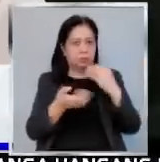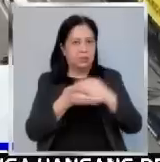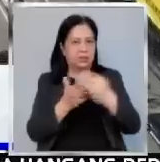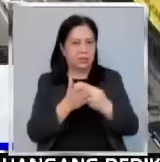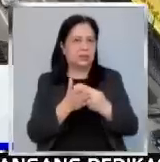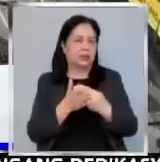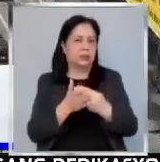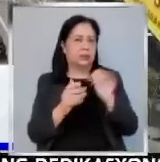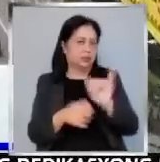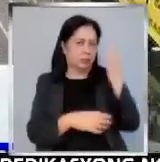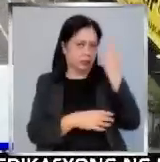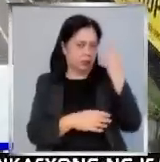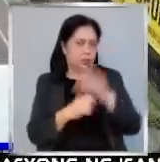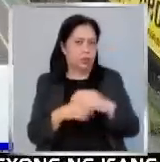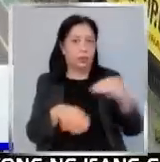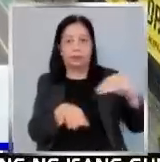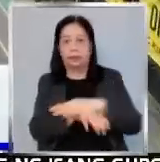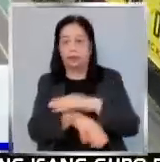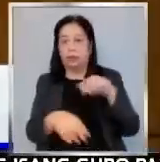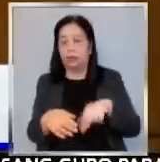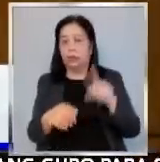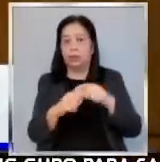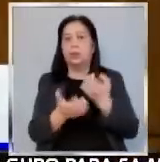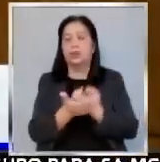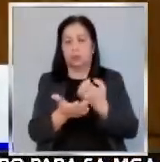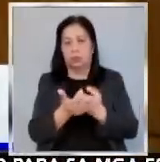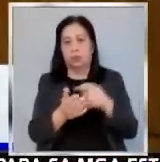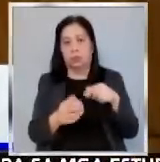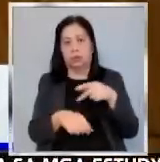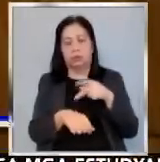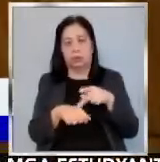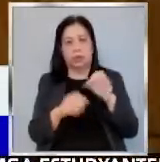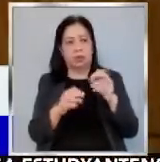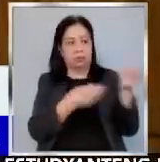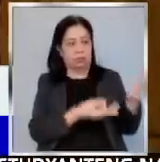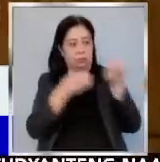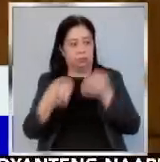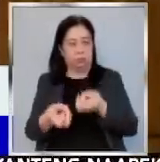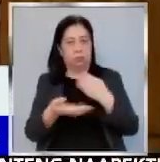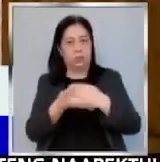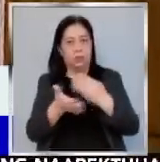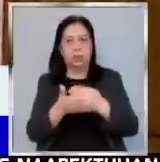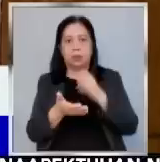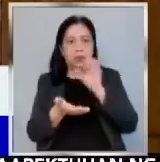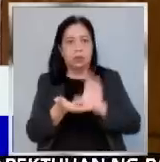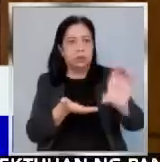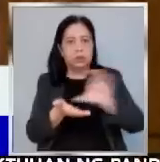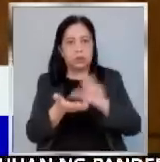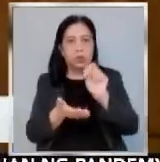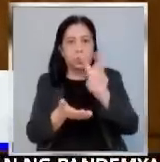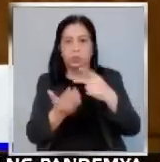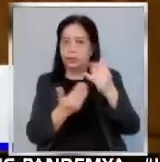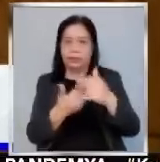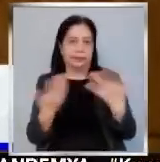reason. May epekto raw kasi ito sa ekonomiya. Kapag reenacted ang budget, hindi mapopondohan ang mga bagong proyekto at